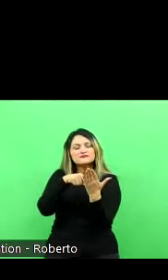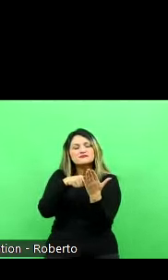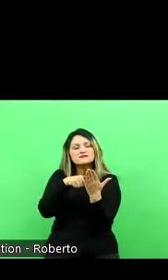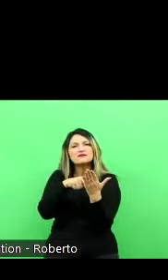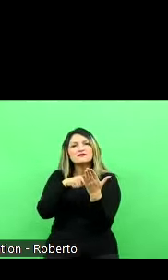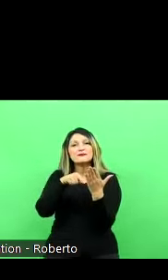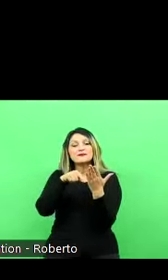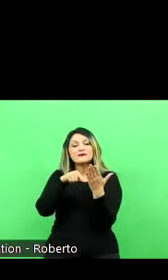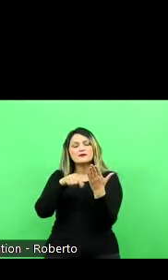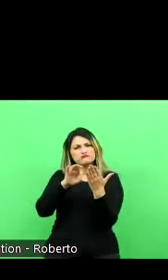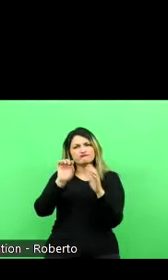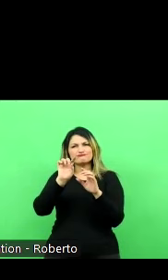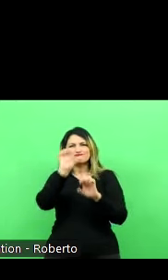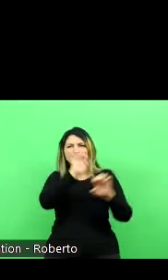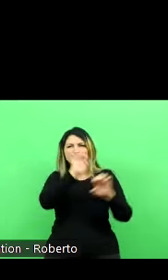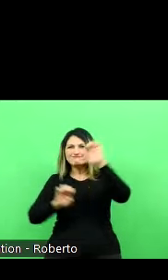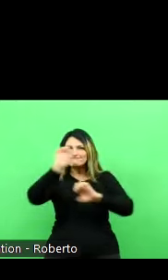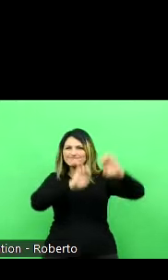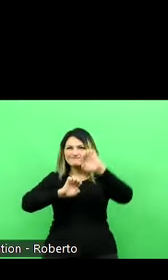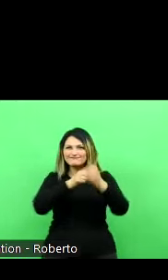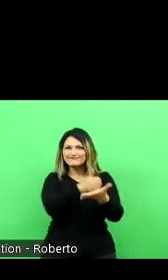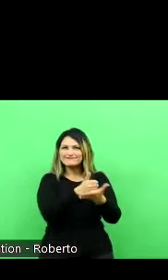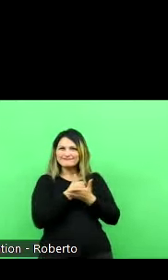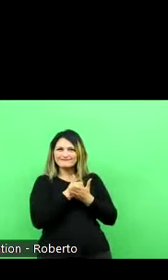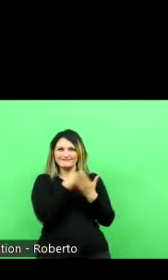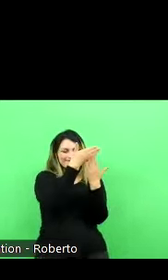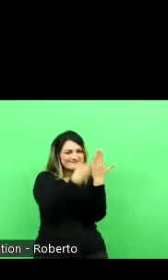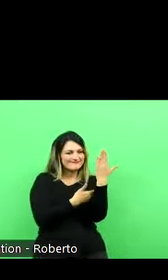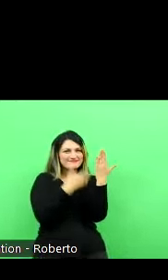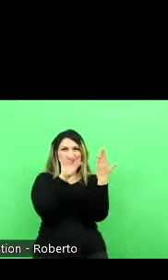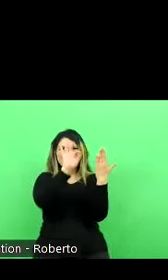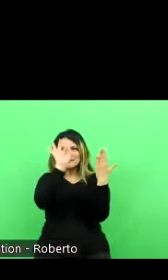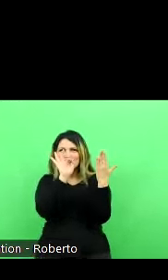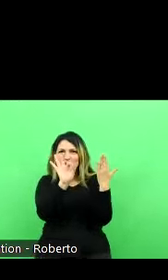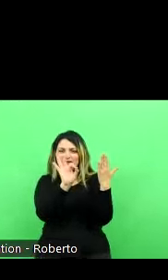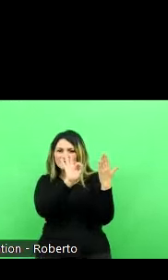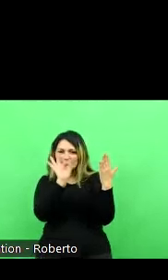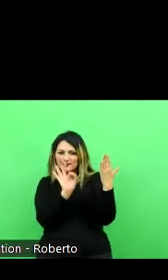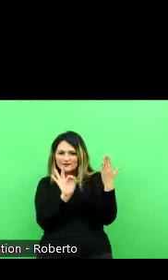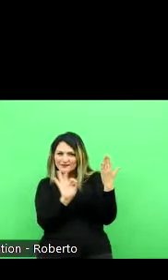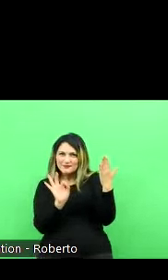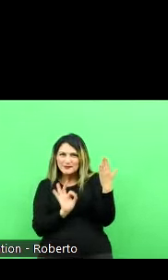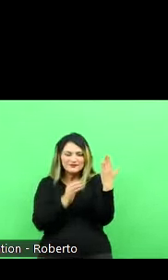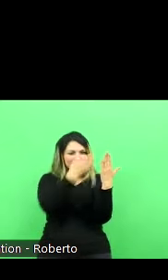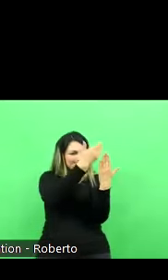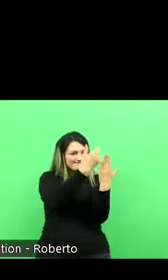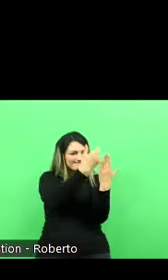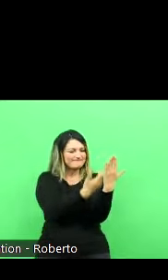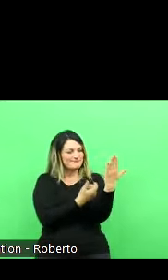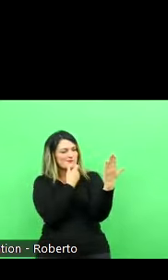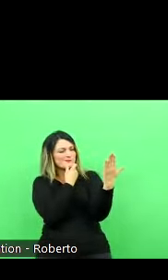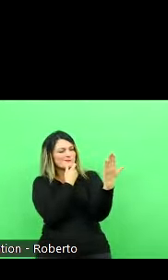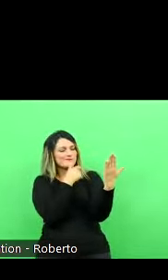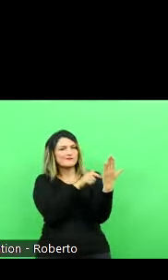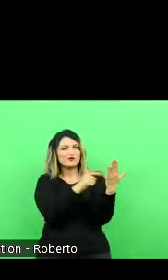approach and adopt the necessary adjustments to close the gaps that were leaving an important part of our community behind.